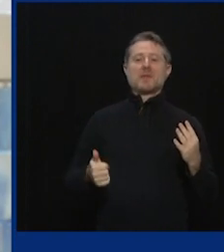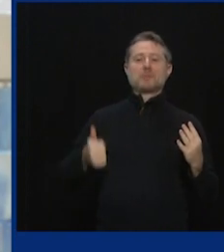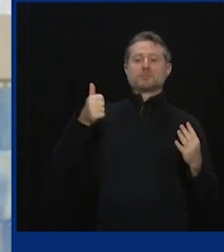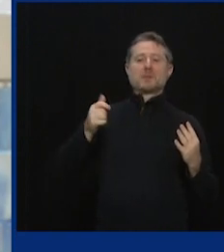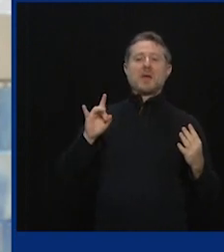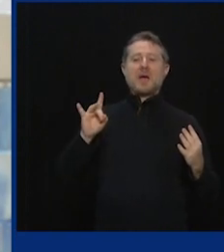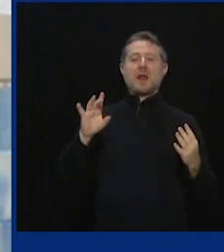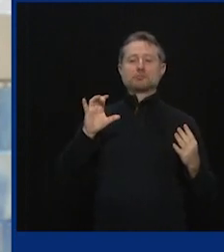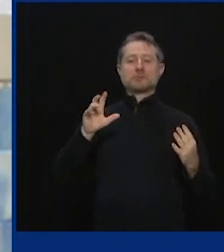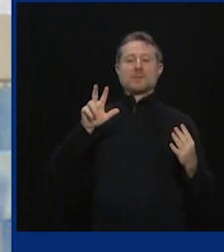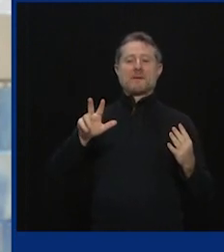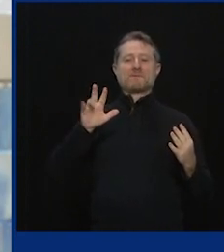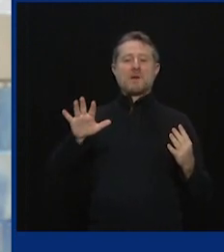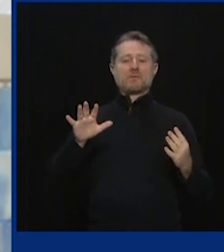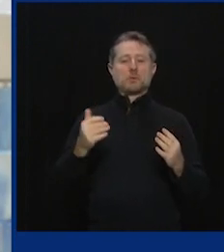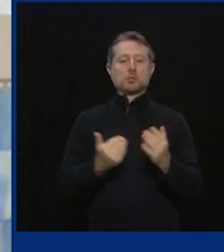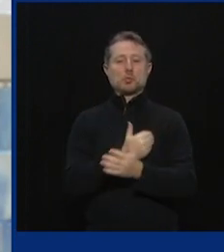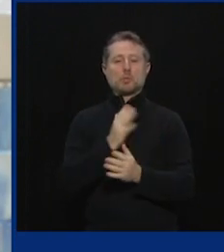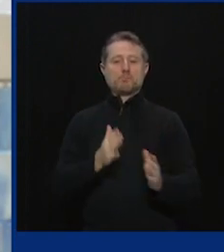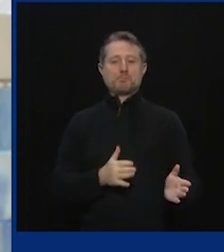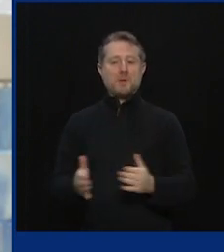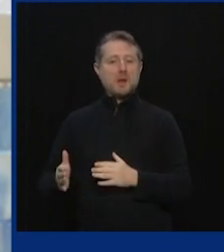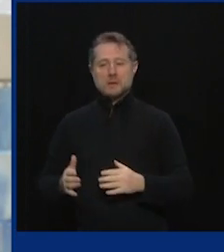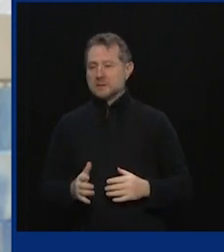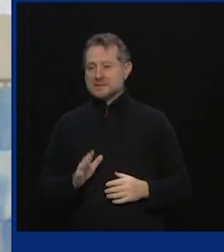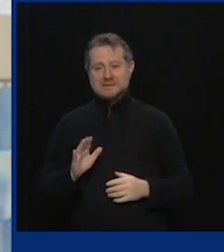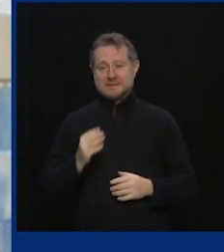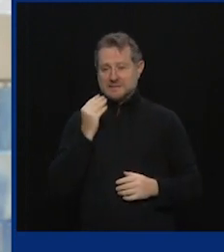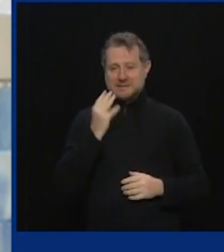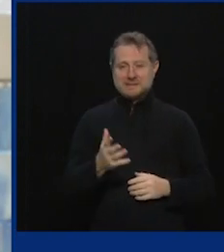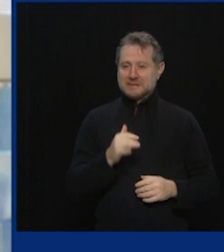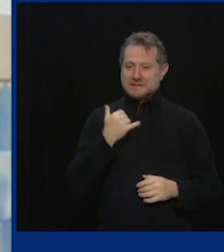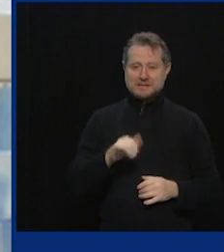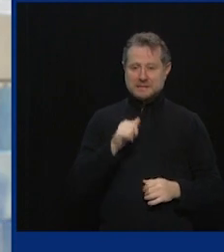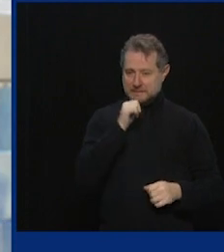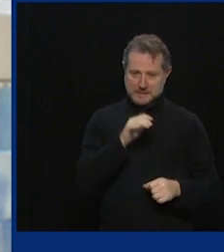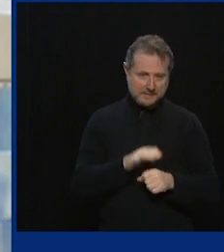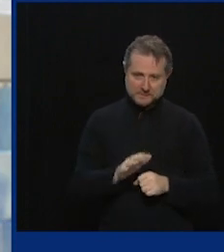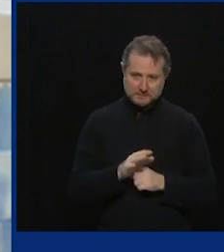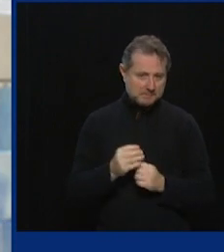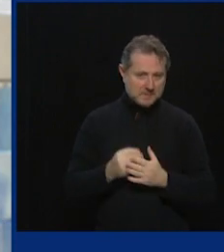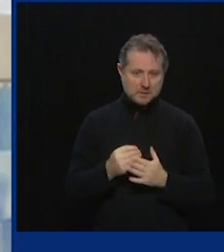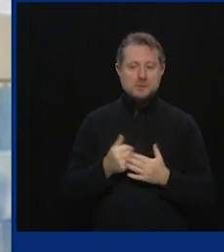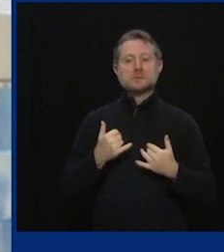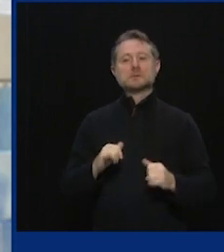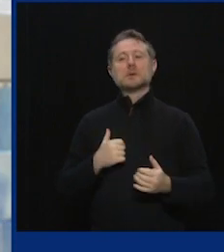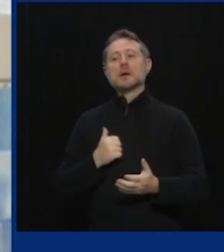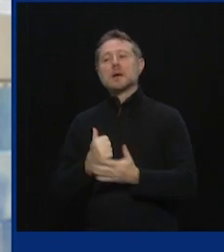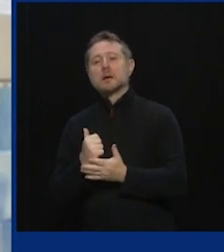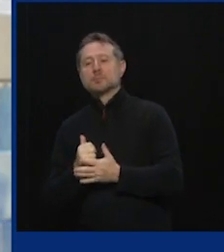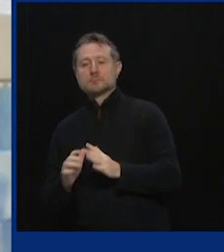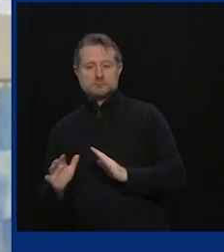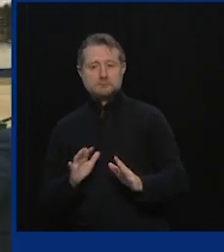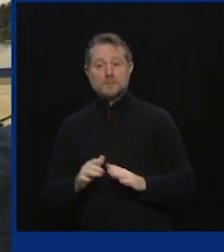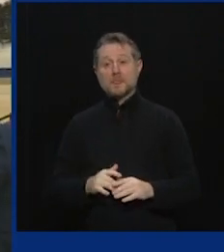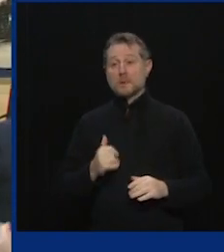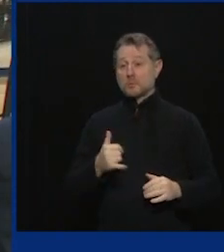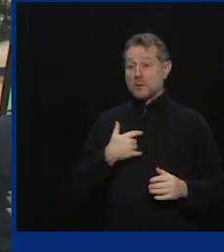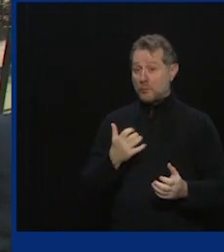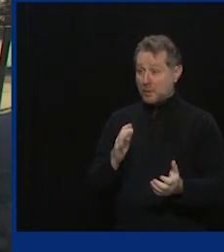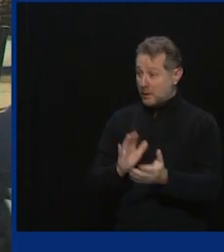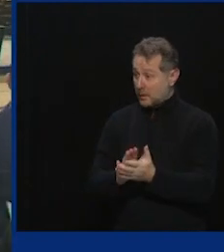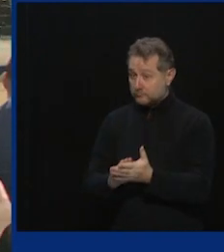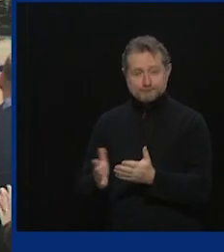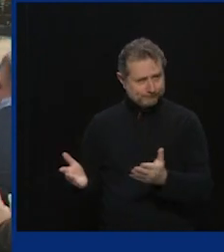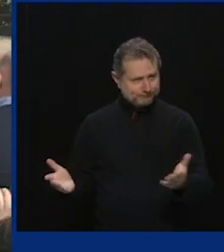$835 under the new plan, which still does not sound like a lot, my friends, but it is something. You can give that a round. I look like you want to clap on that. You can clap